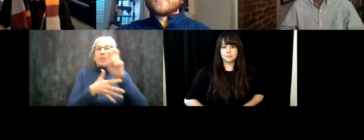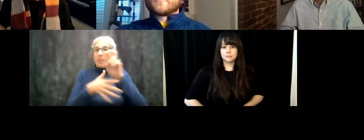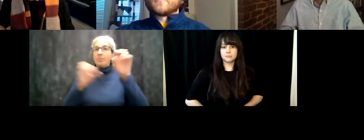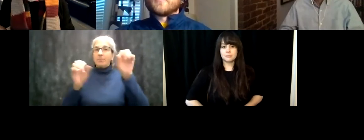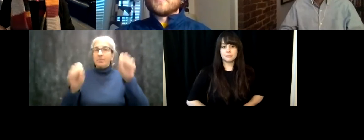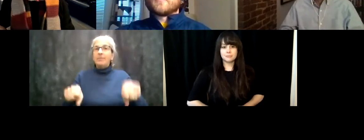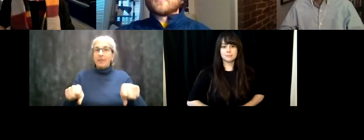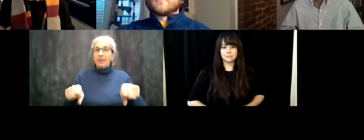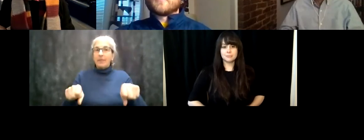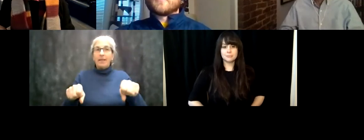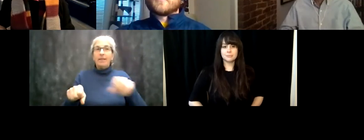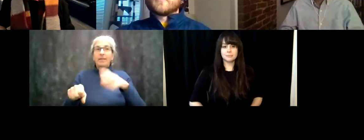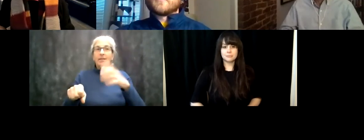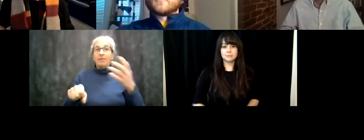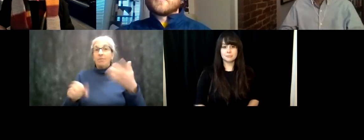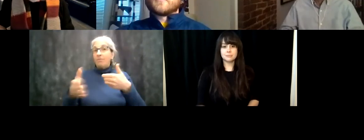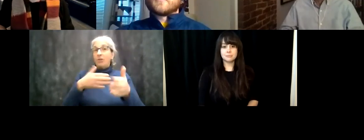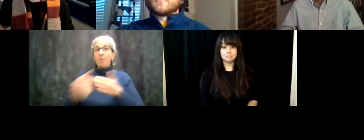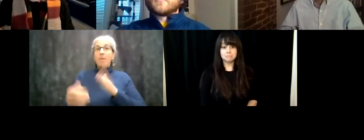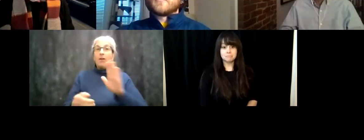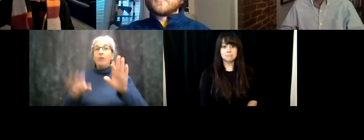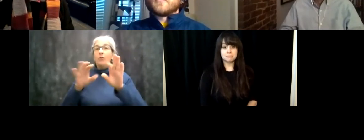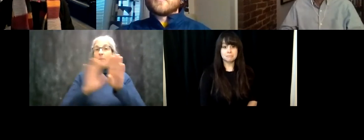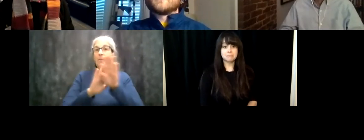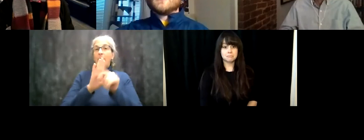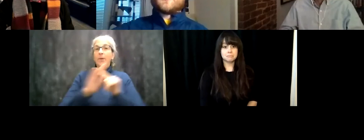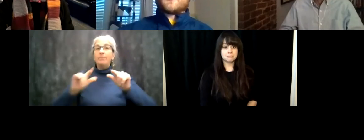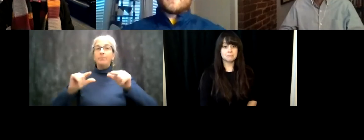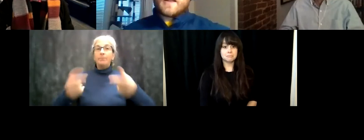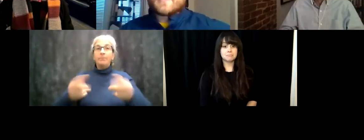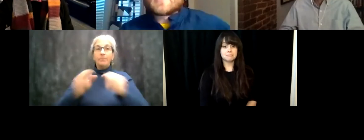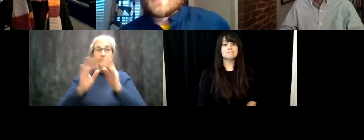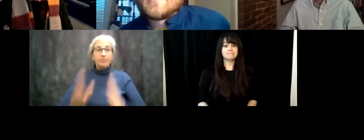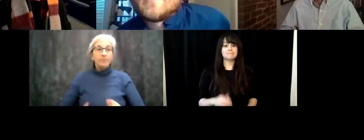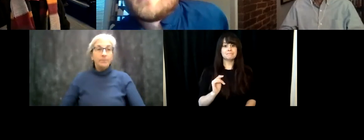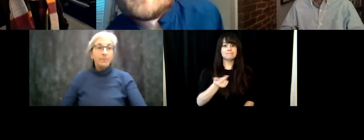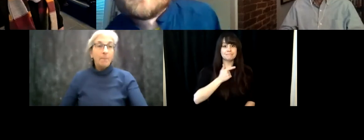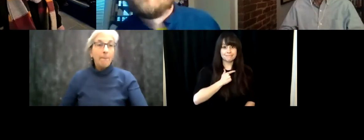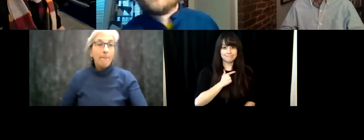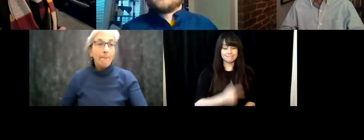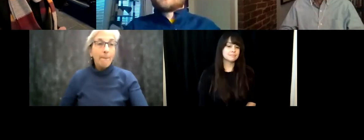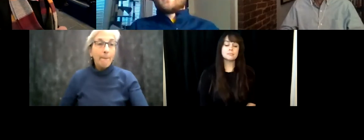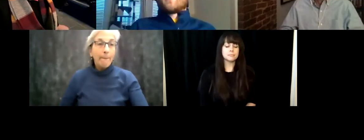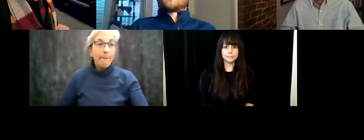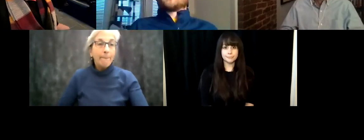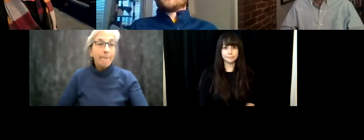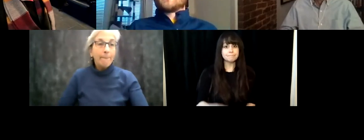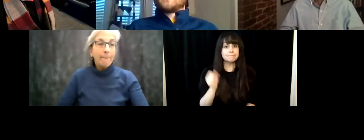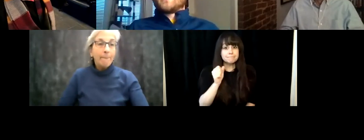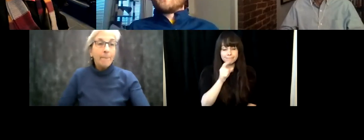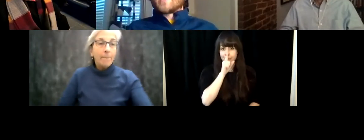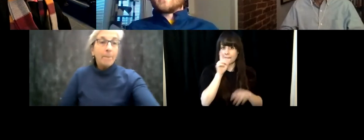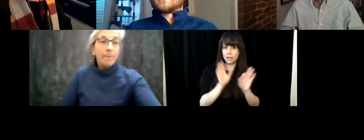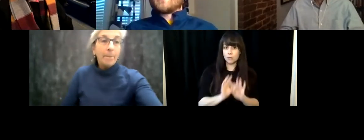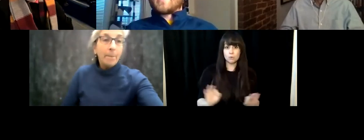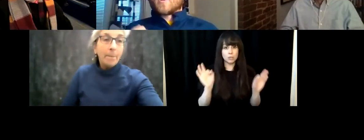the way to the top, you know, regardless of your background. Sure. And I think that's something that's really important to note